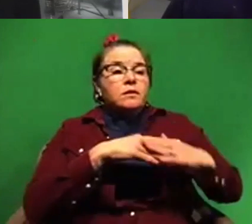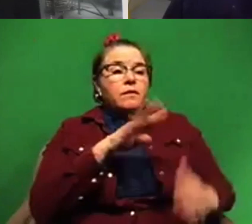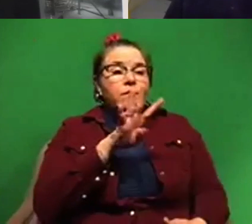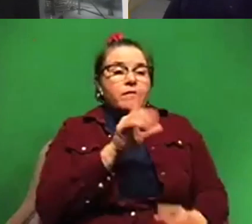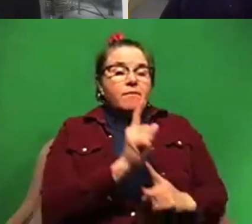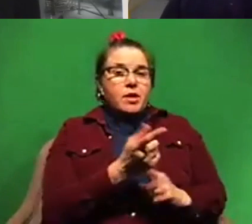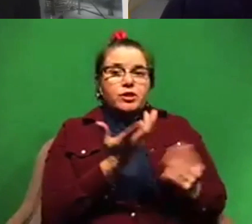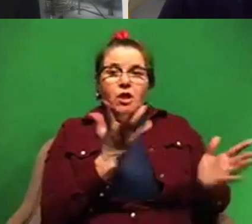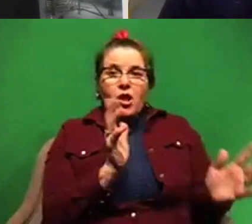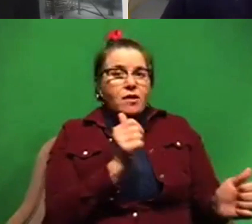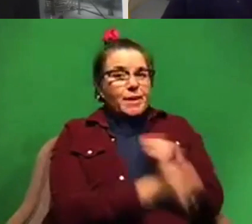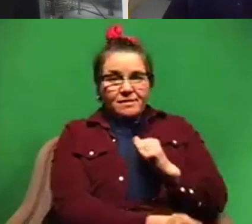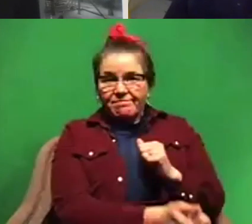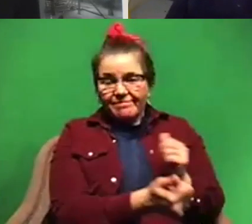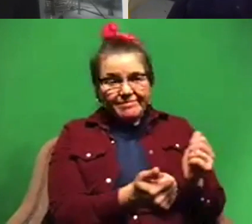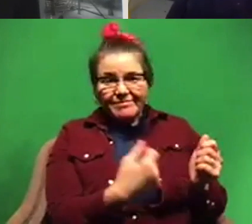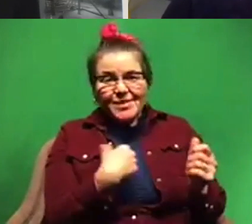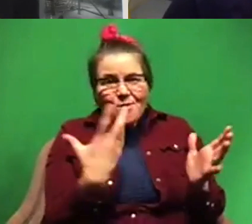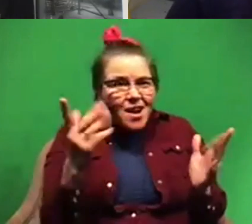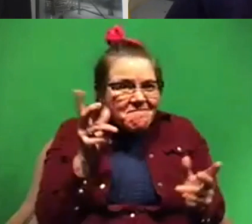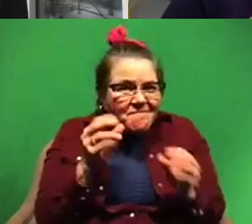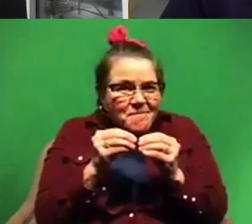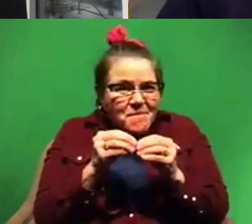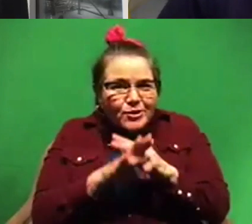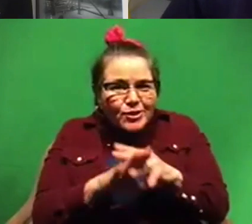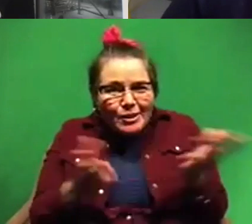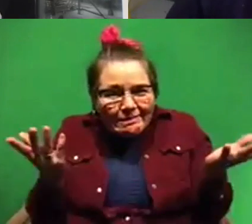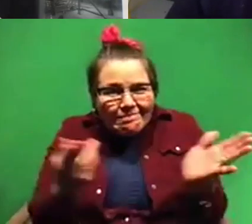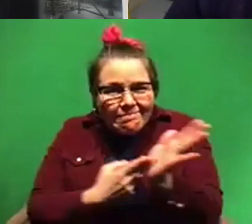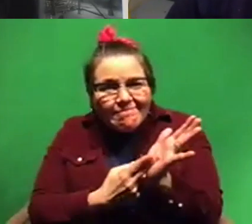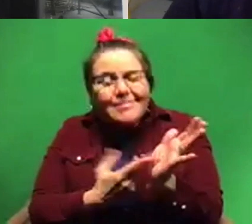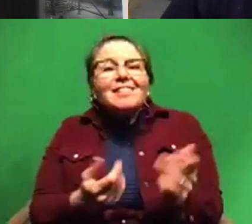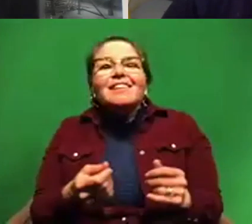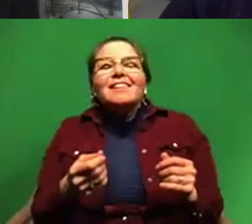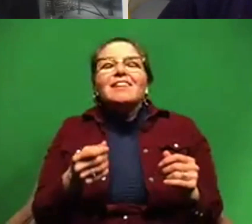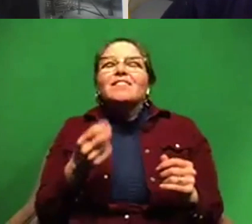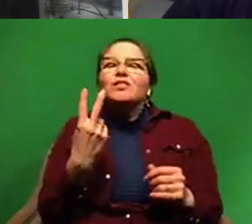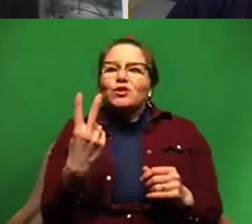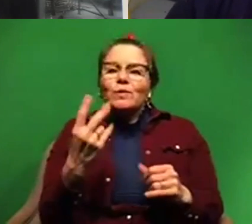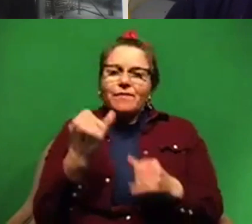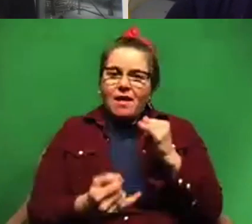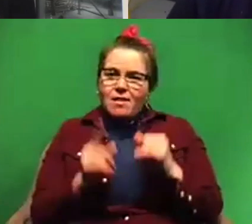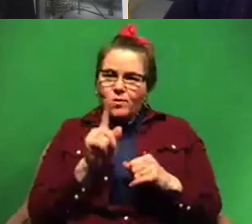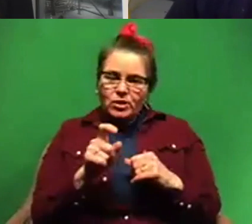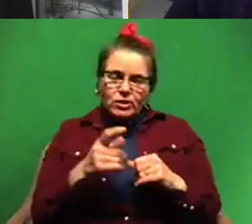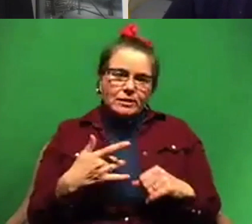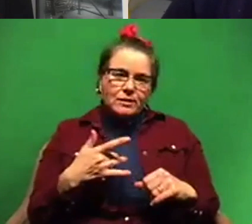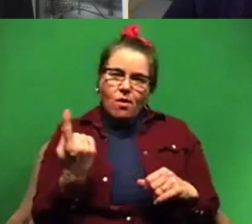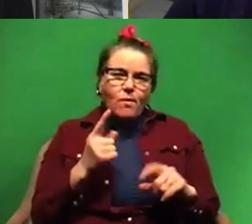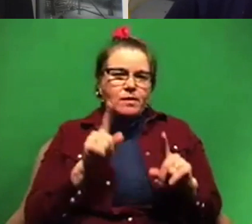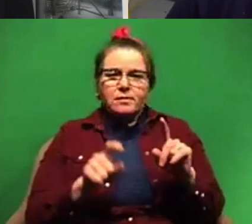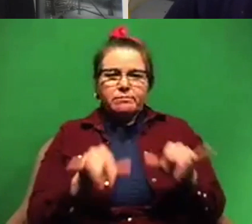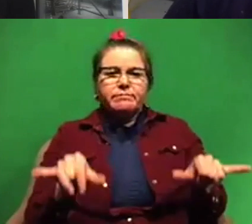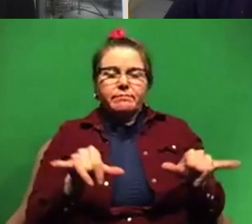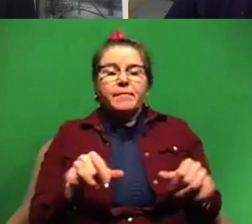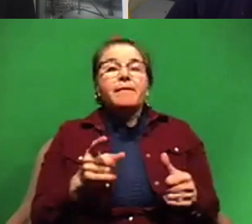and we've already gone over because I wanted to hear more about sharks. And so we've got two final questions that we ask everybody. The first